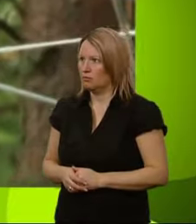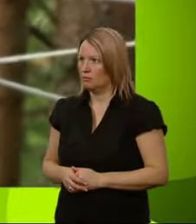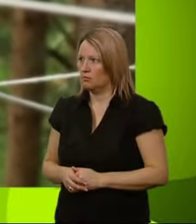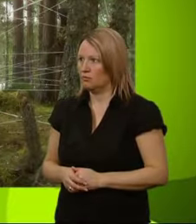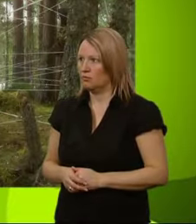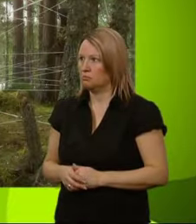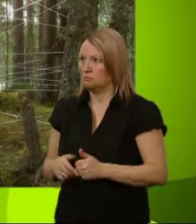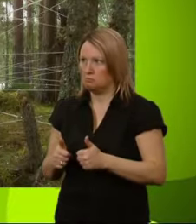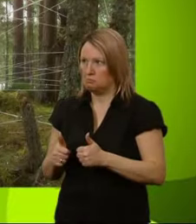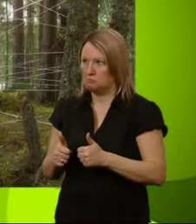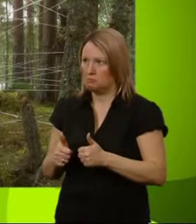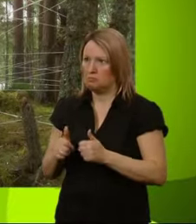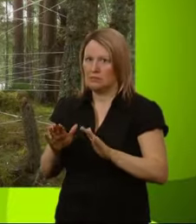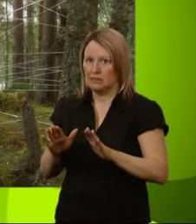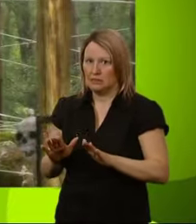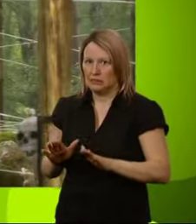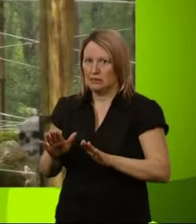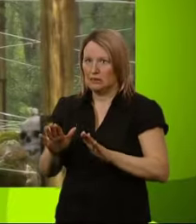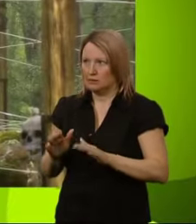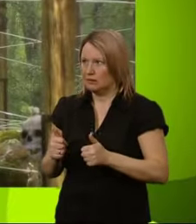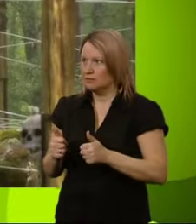Well done, Triddick. Keep going.